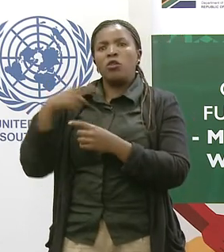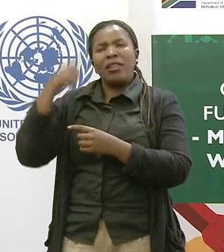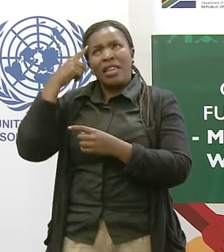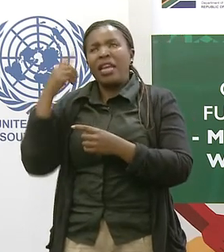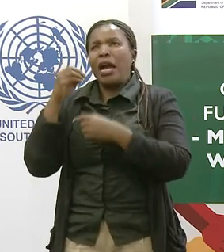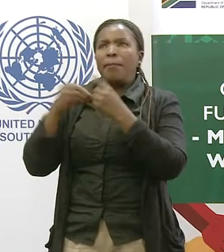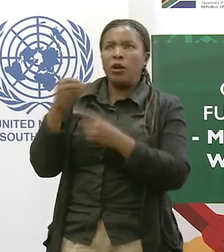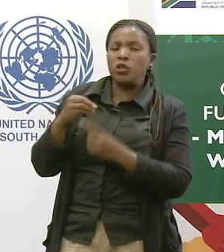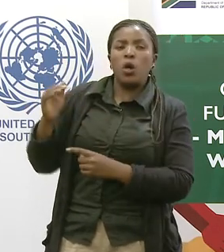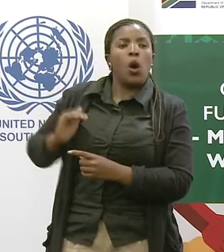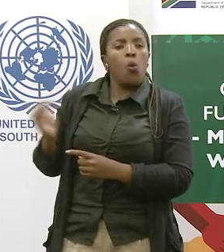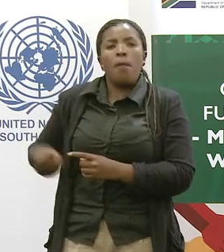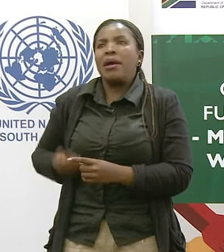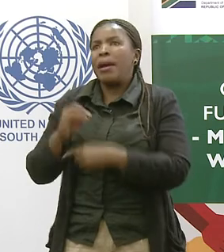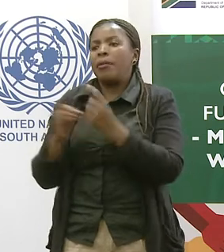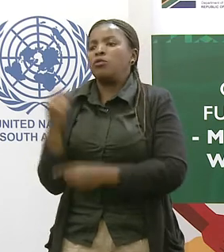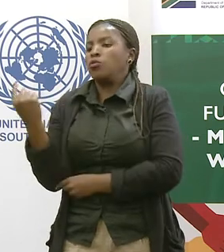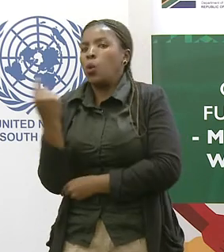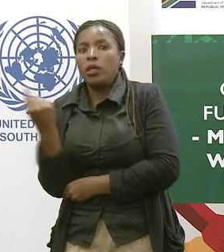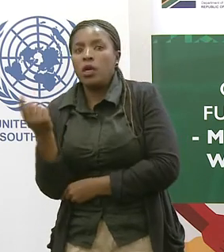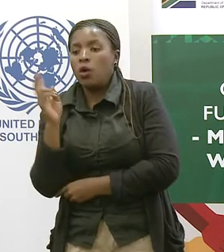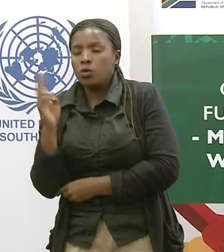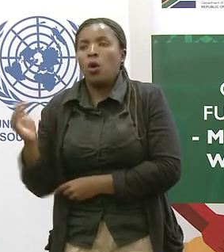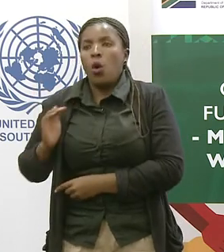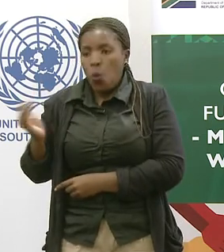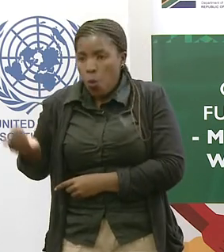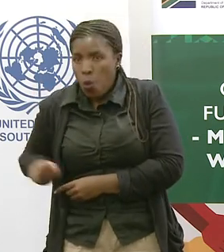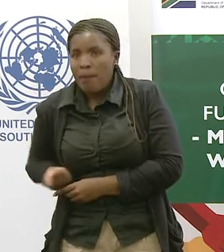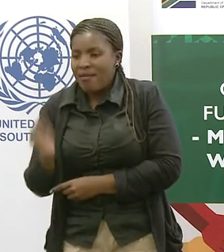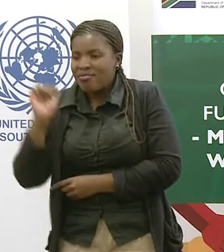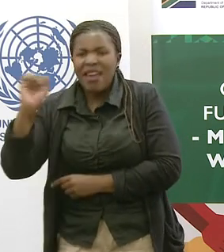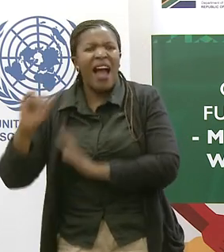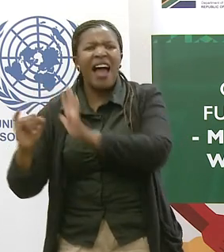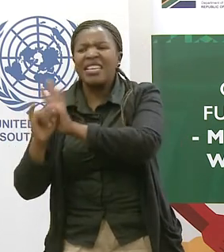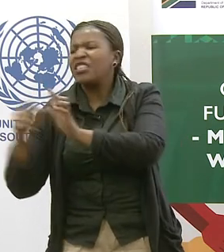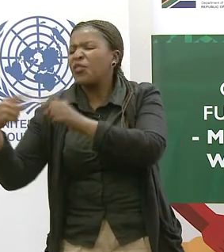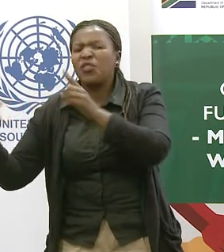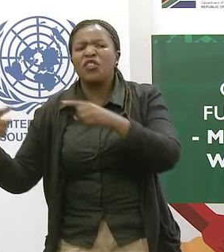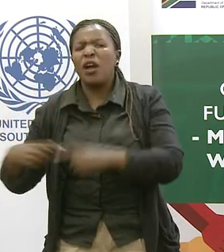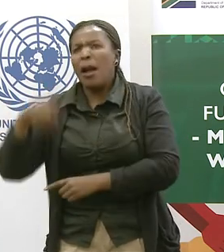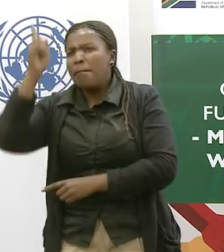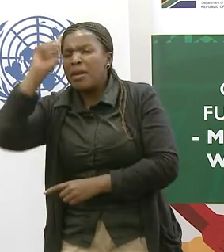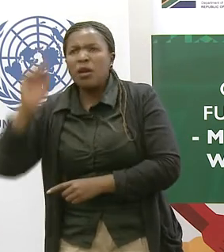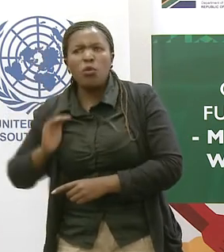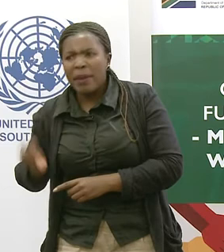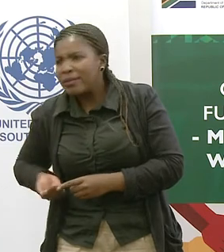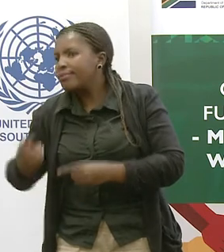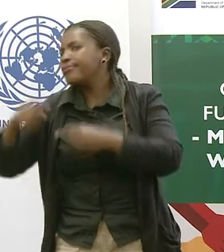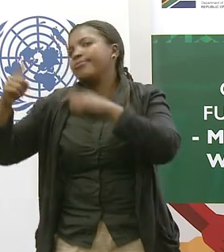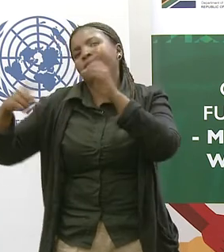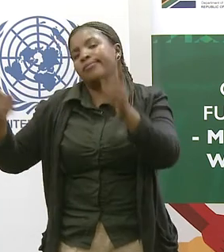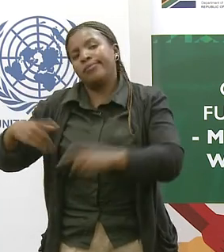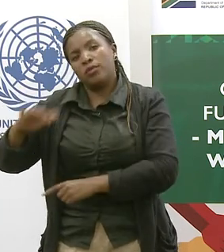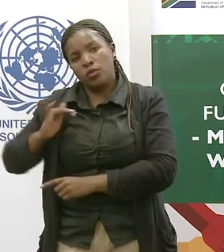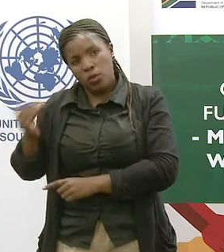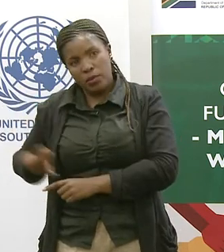about women as not just women, but women embodying a multiplicity of identities, right? So Black women, various kinds of women, that